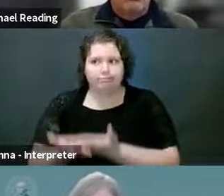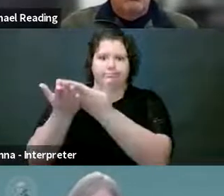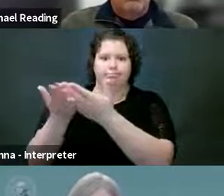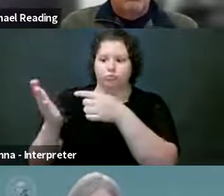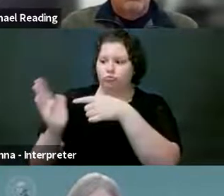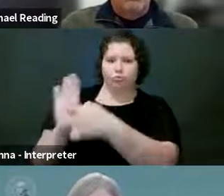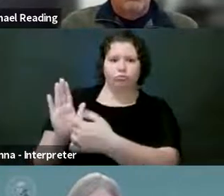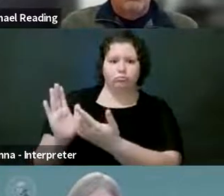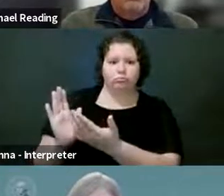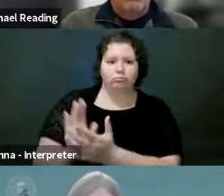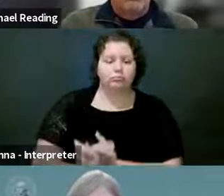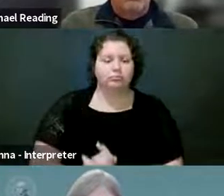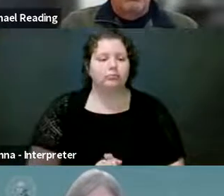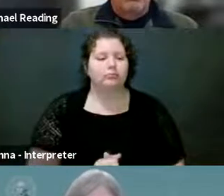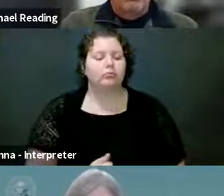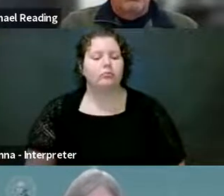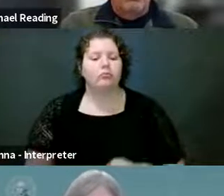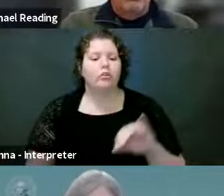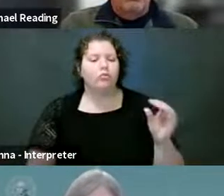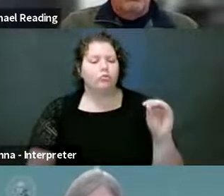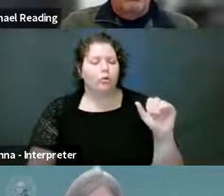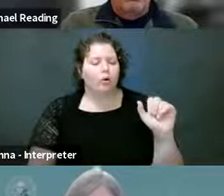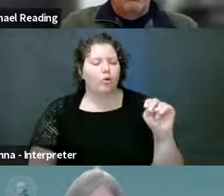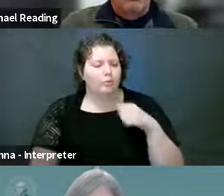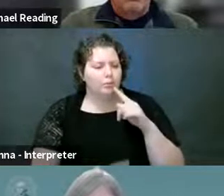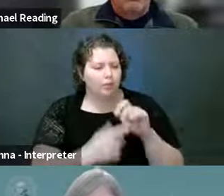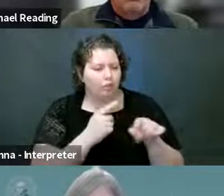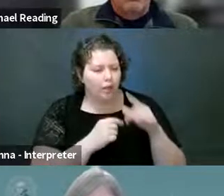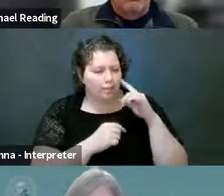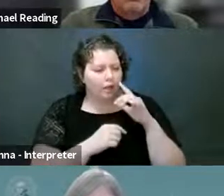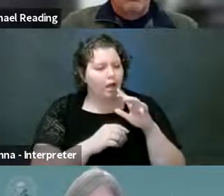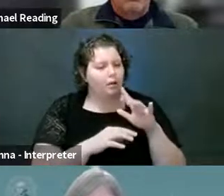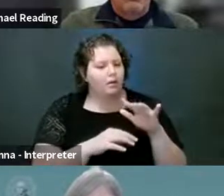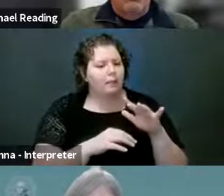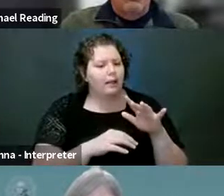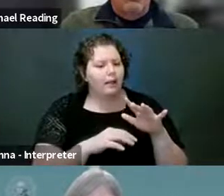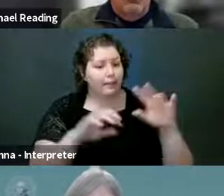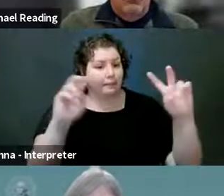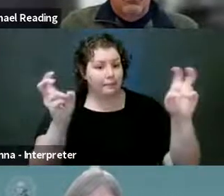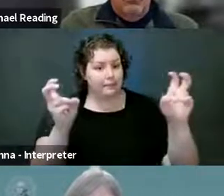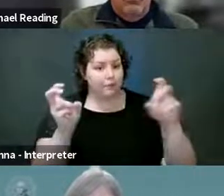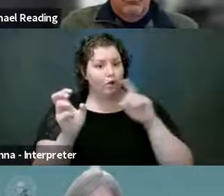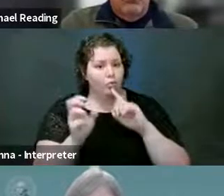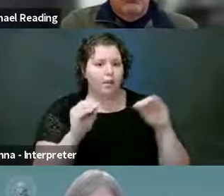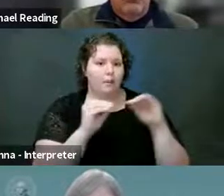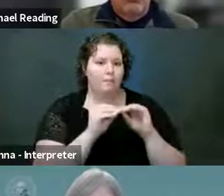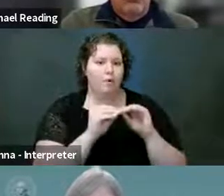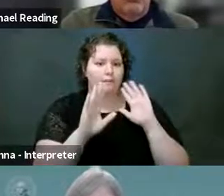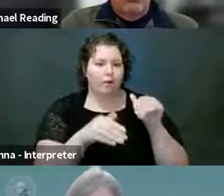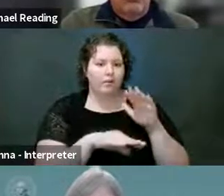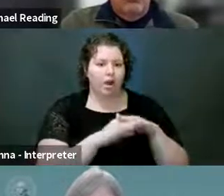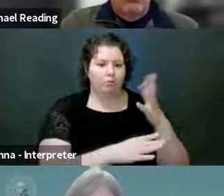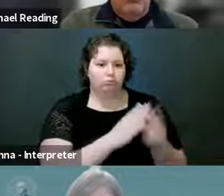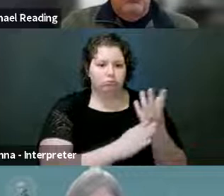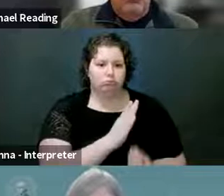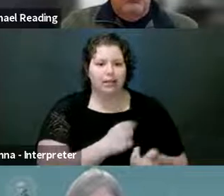this the themes are more kind of deficit-y related than really being able to call